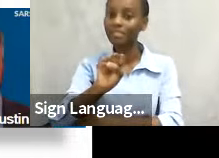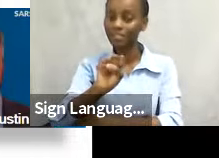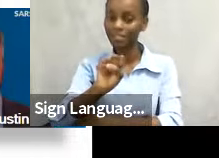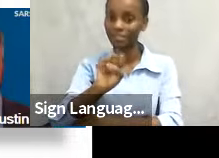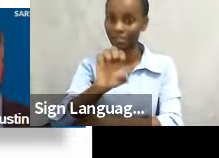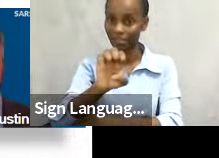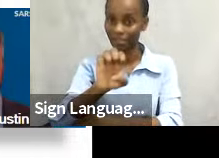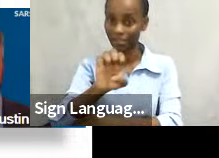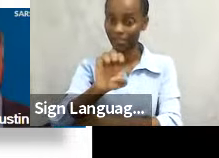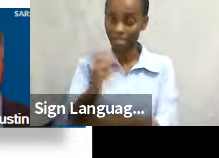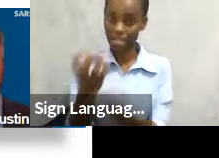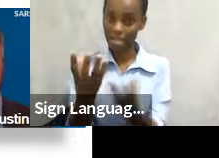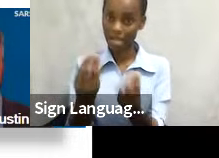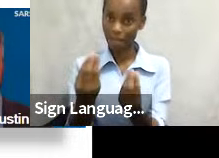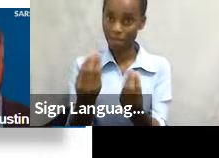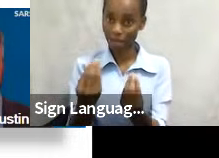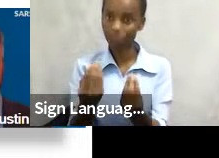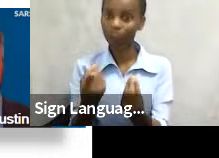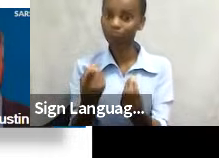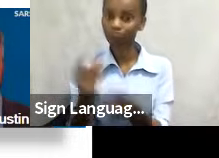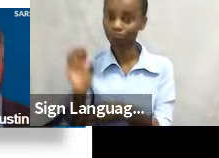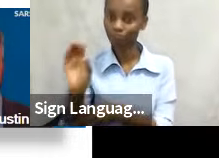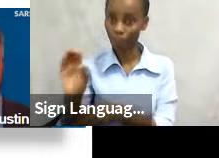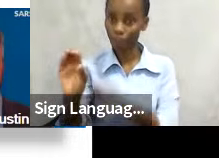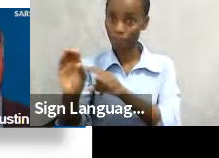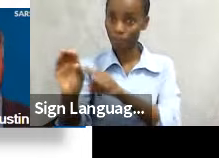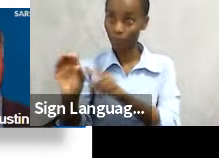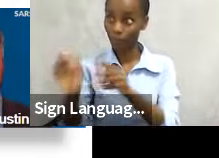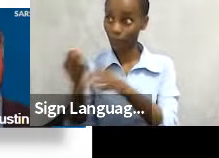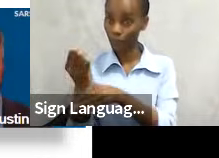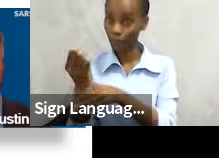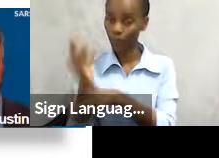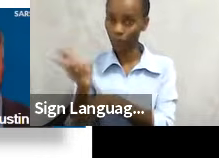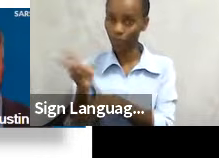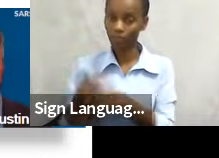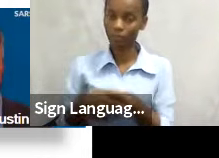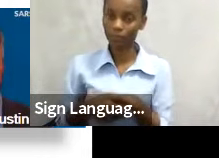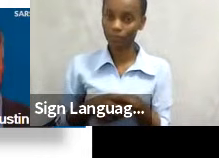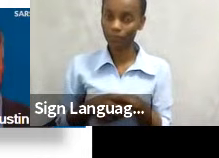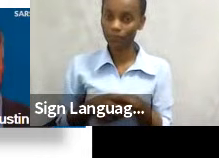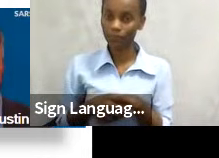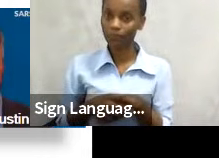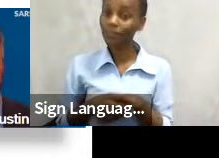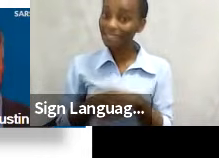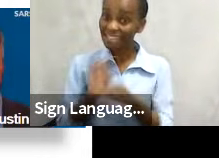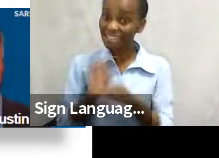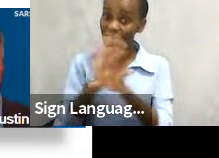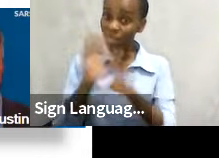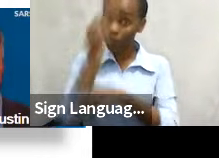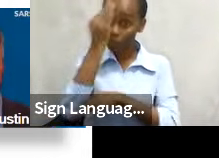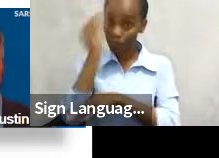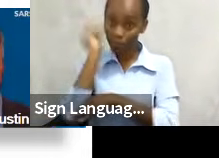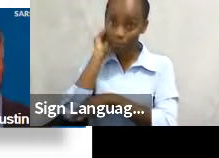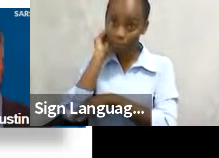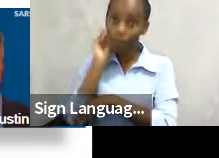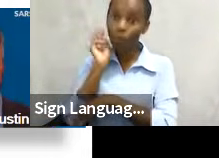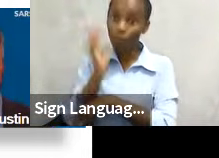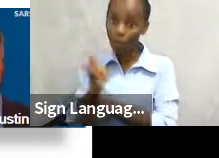in the field provided. And the reason for that is so that once you've clicked submit and the supporting